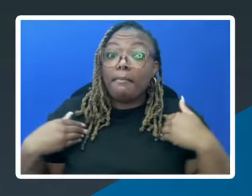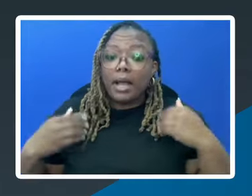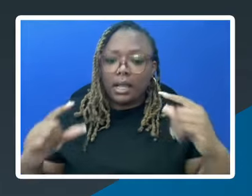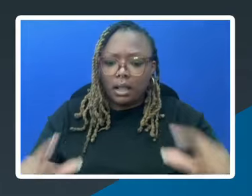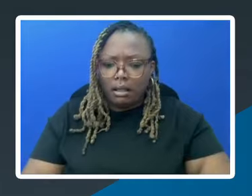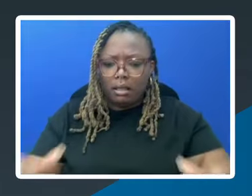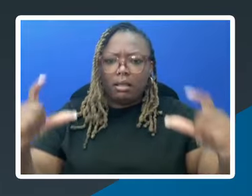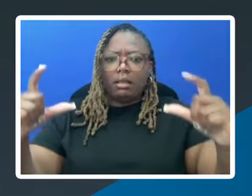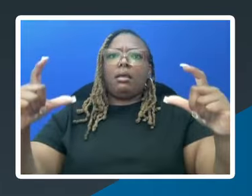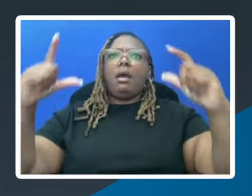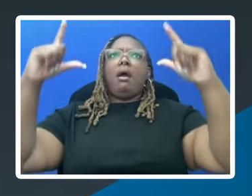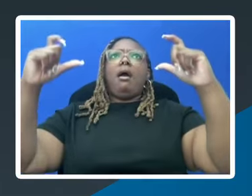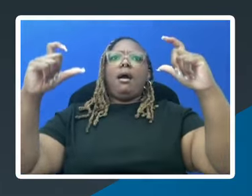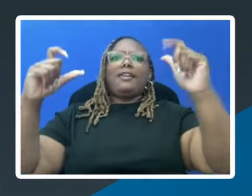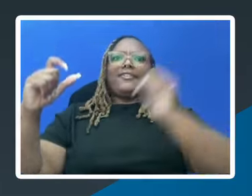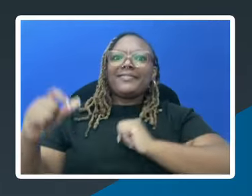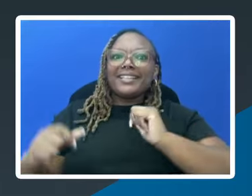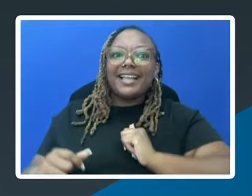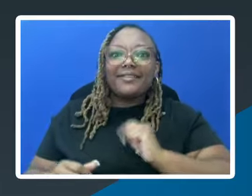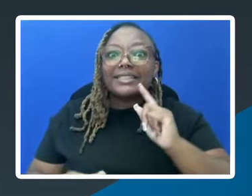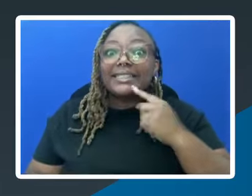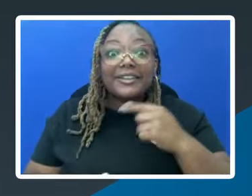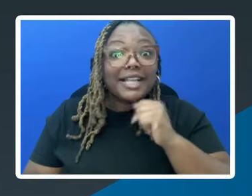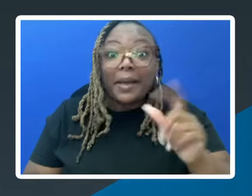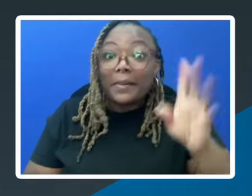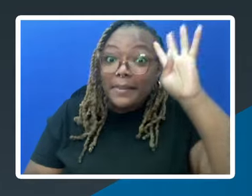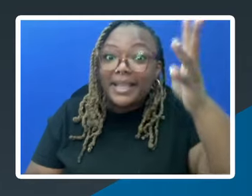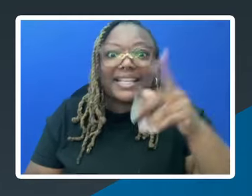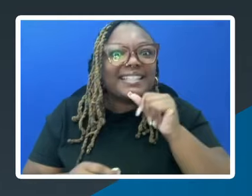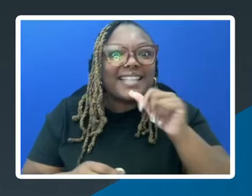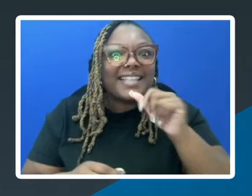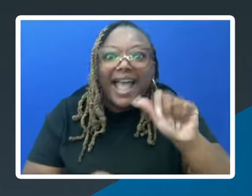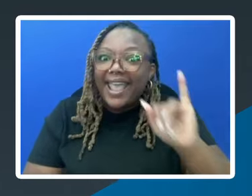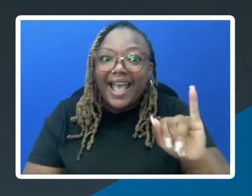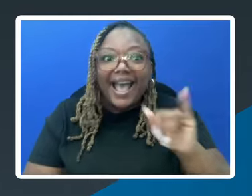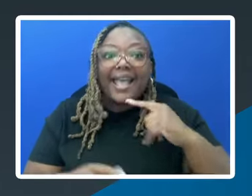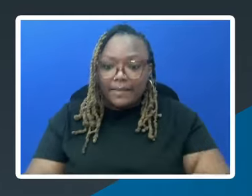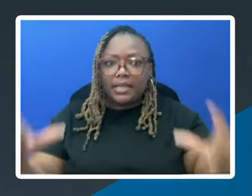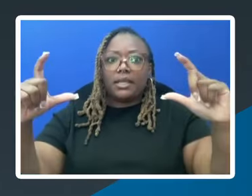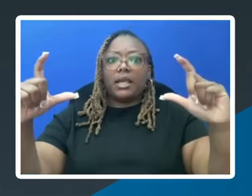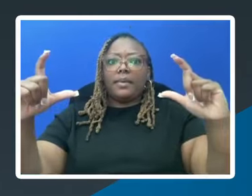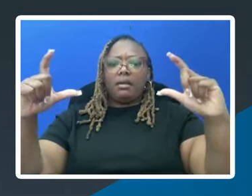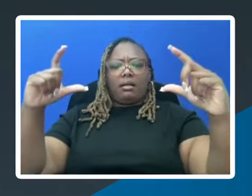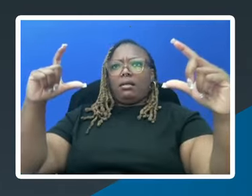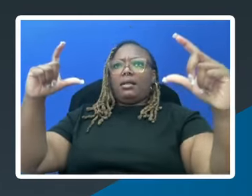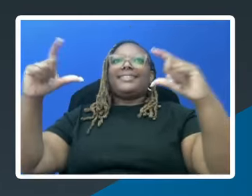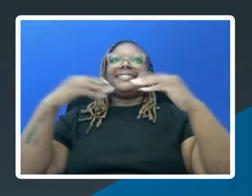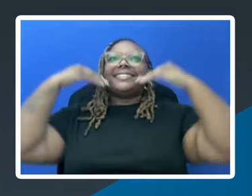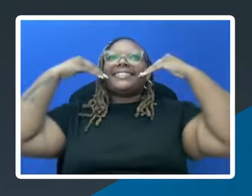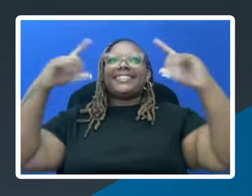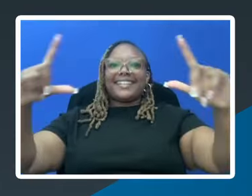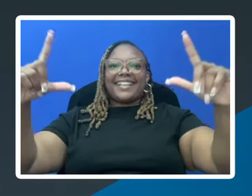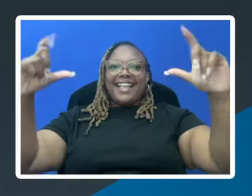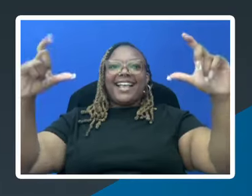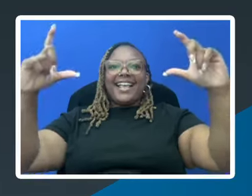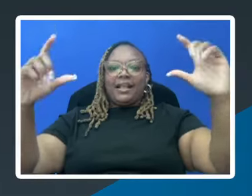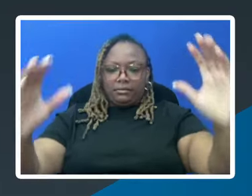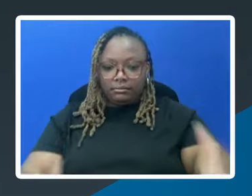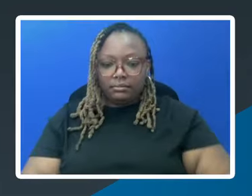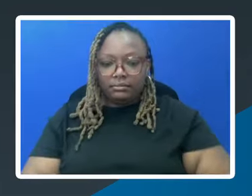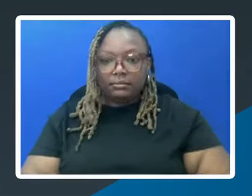himself. Seriously, I'm not making this up. This is not AI generated. He picked up the camera, turned it around, smiled, snapped a picture, dropped the camera, and then went